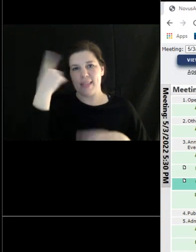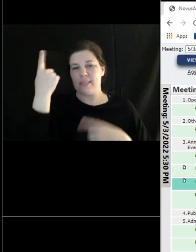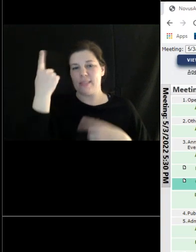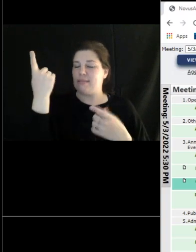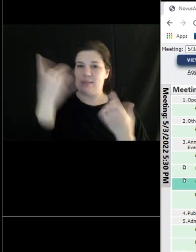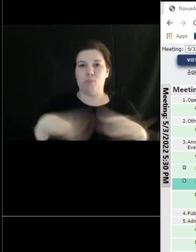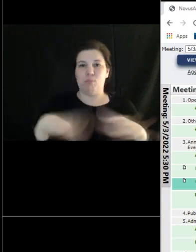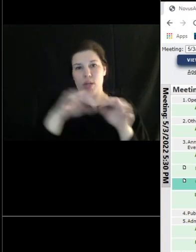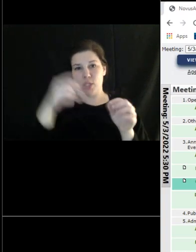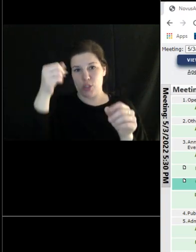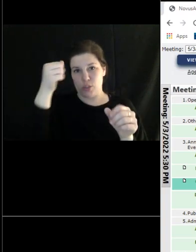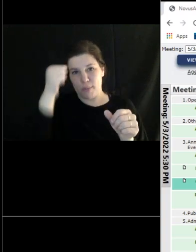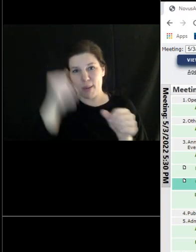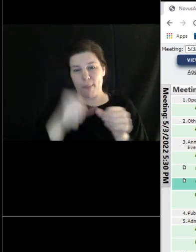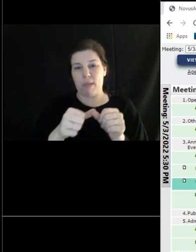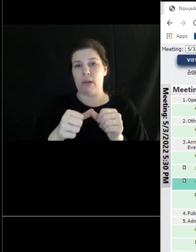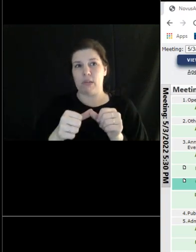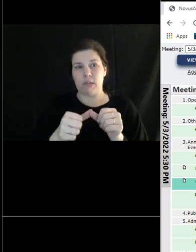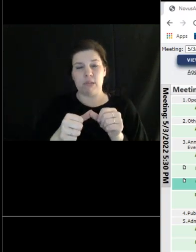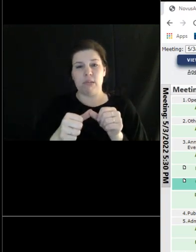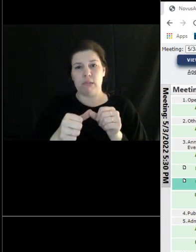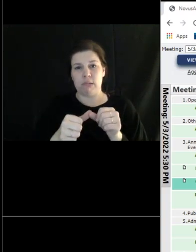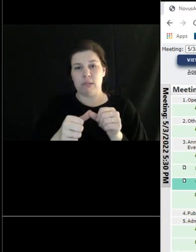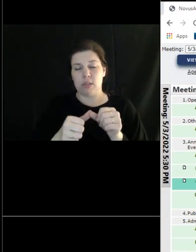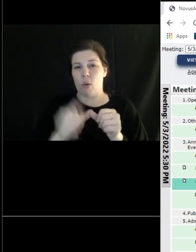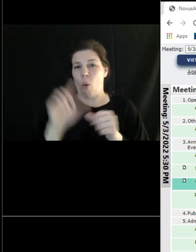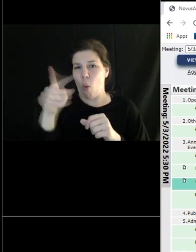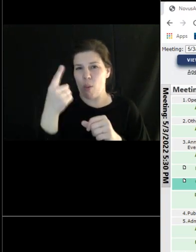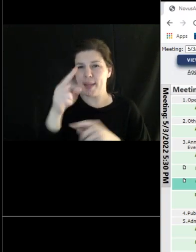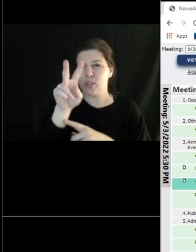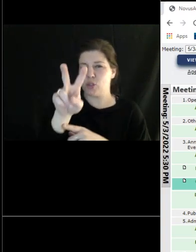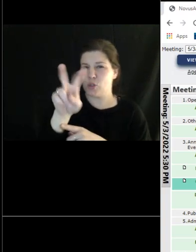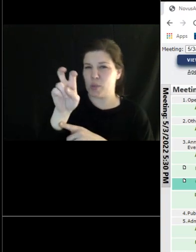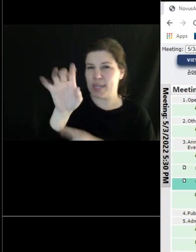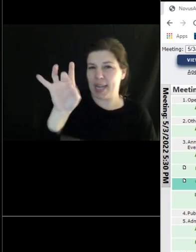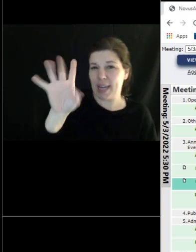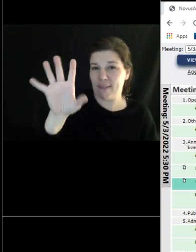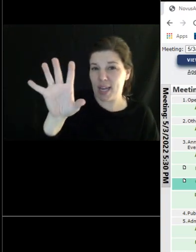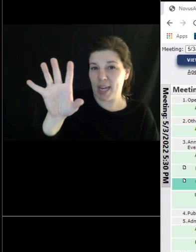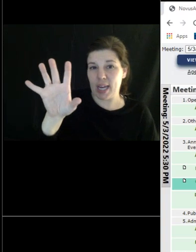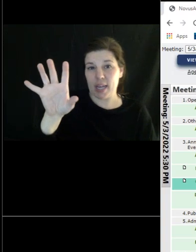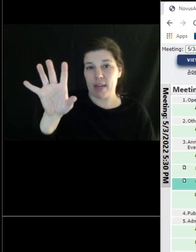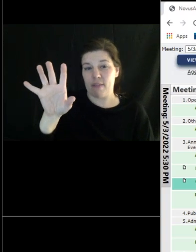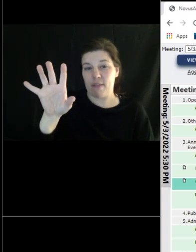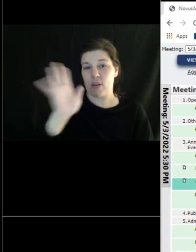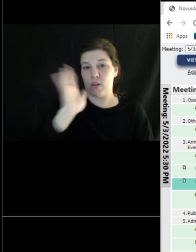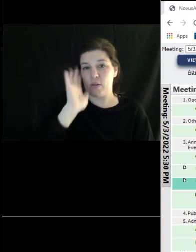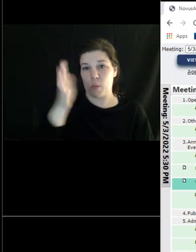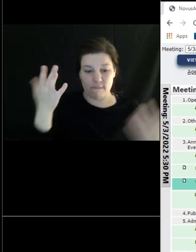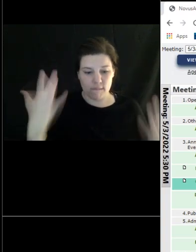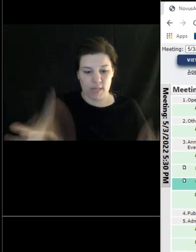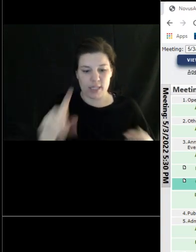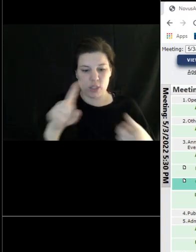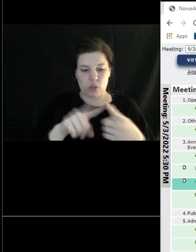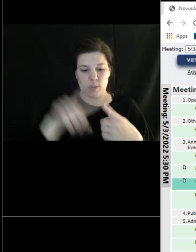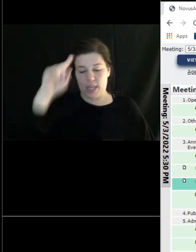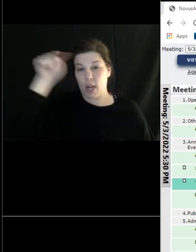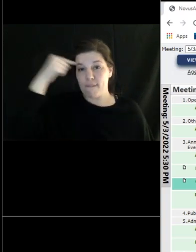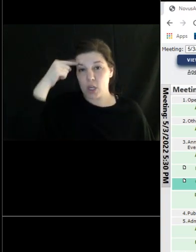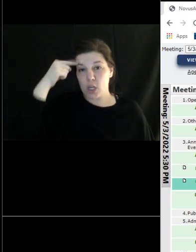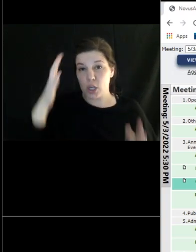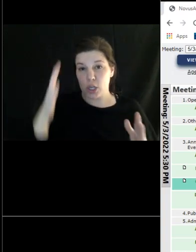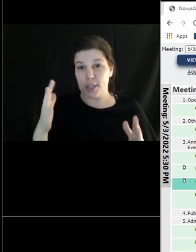of those 3,685 bills, only about 285 make it across to get to the governor. And even out of that, obviously some